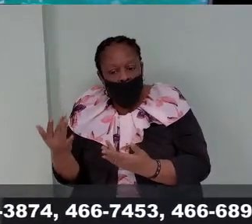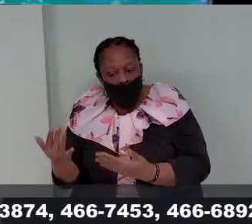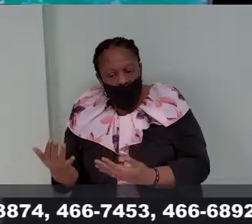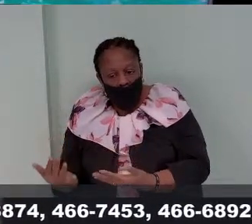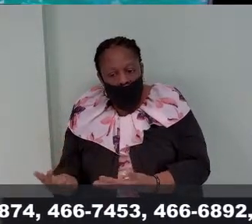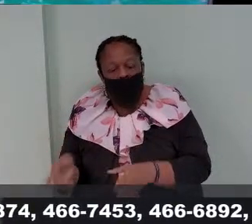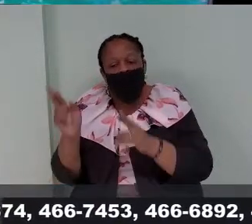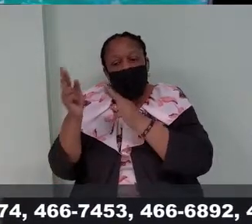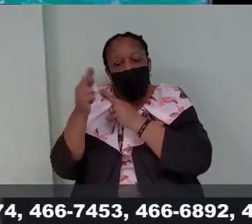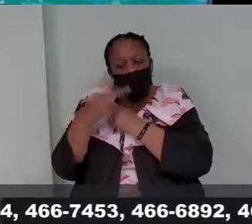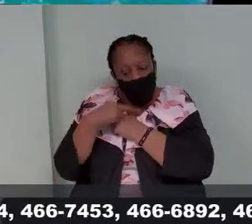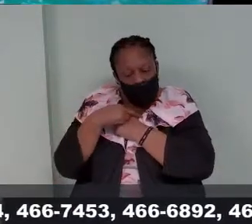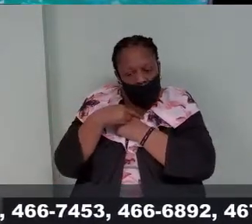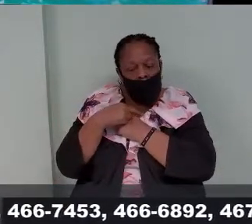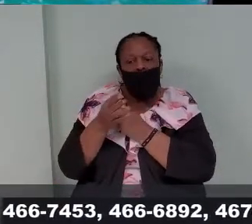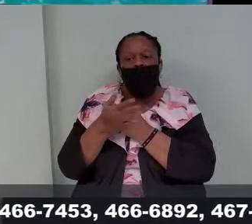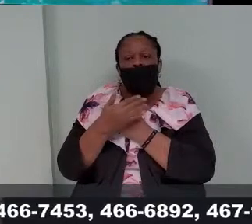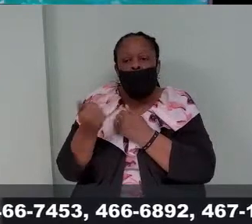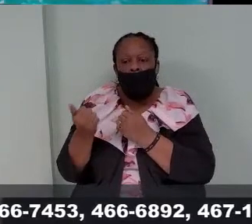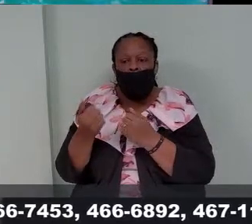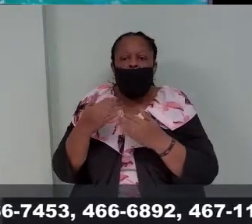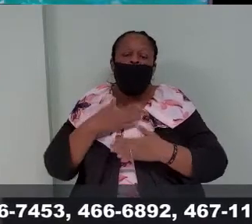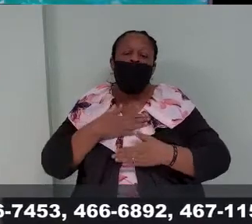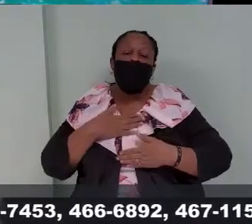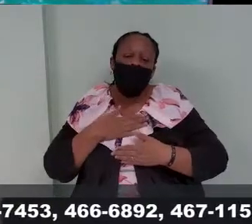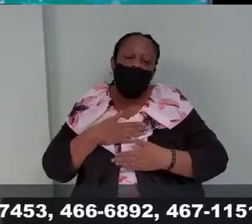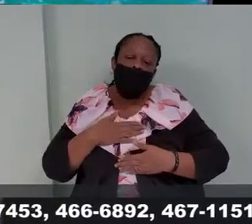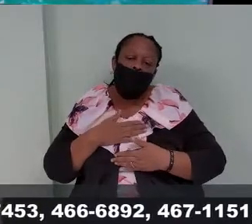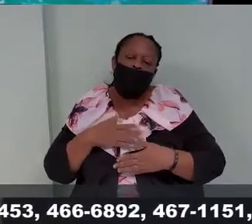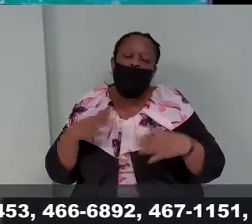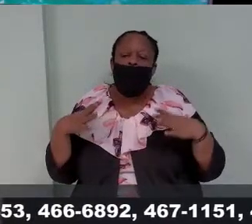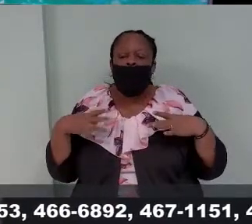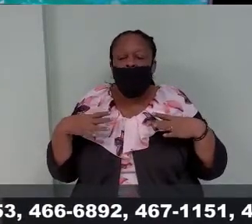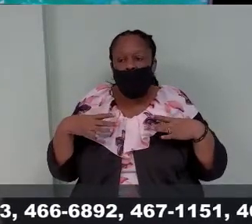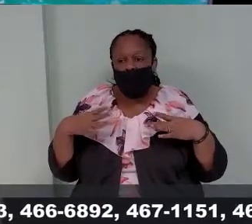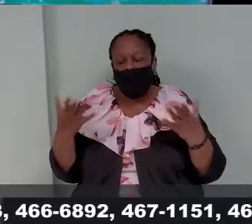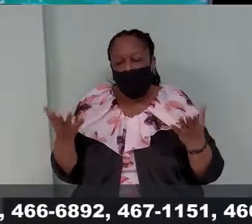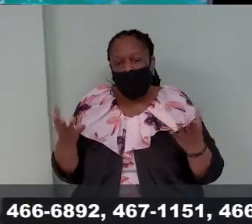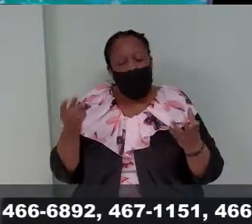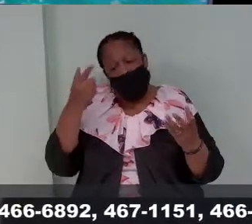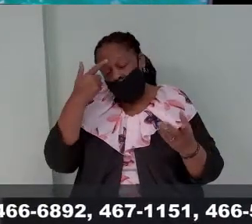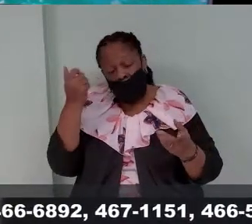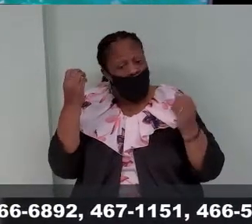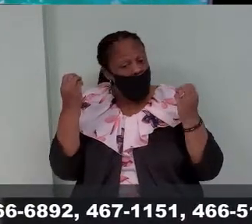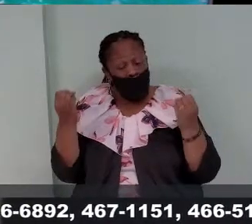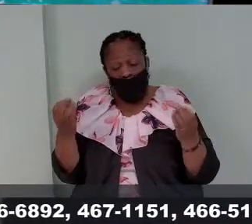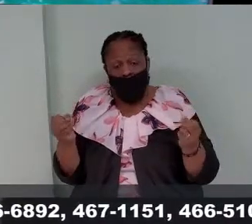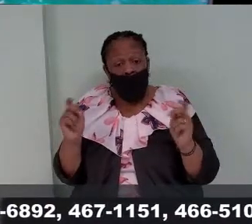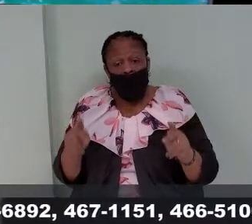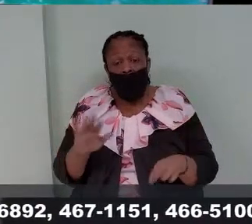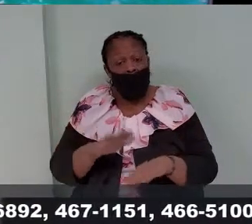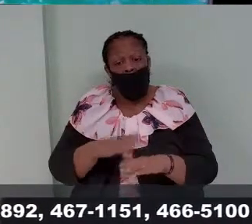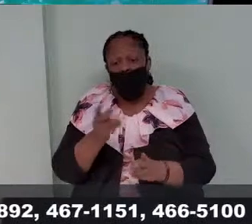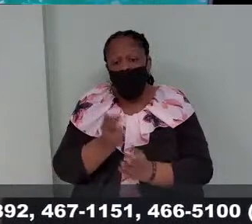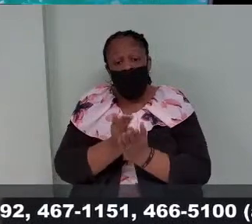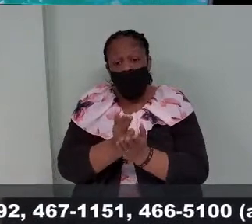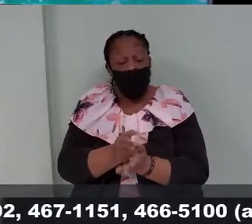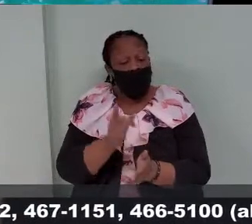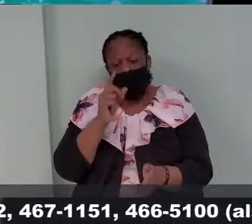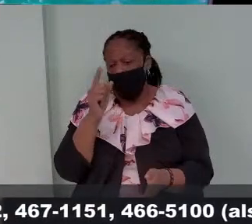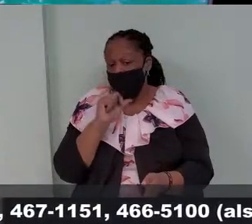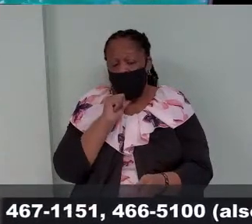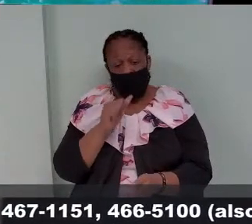the yachting sector actually becoming more alive, and persons are willing